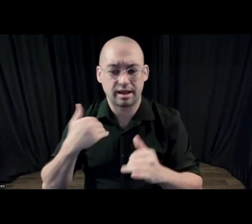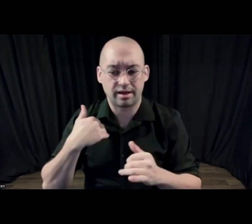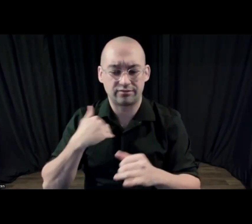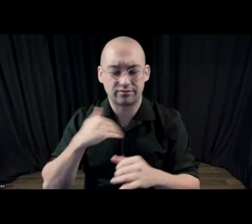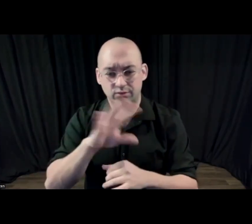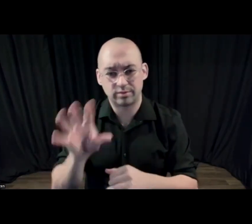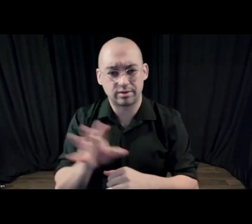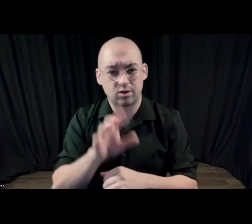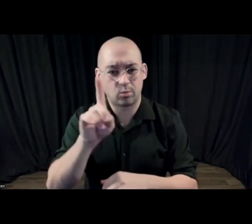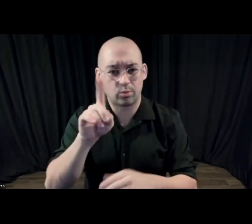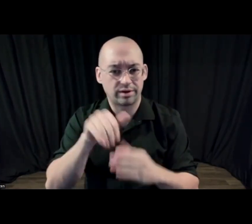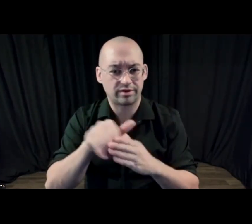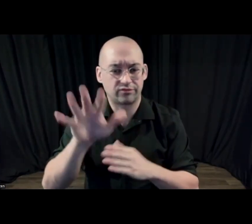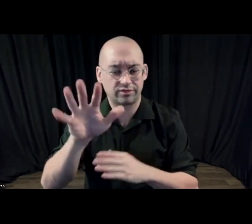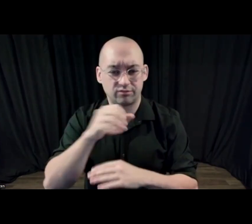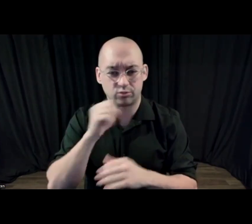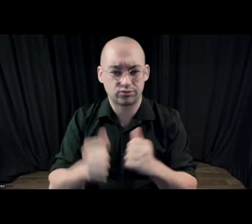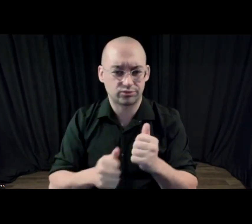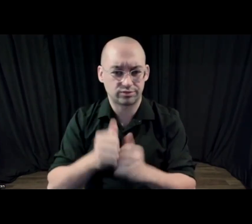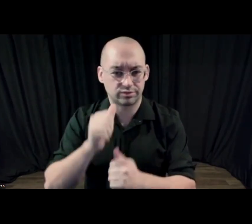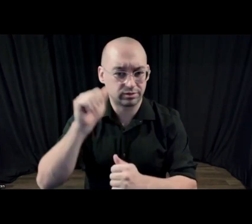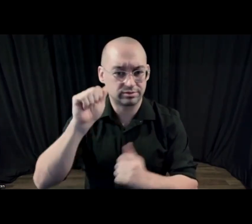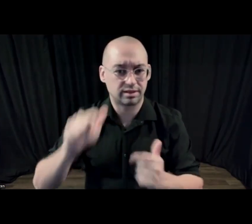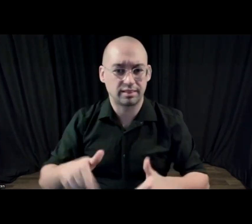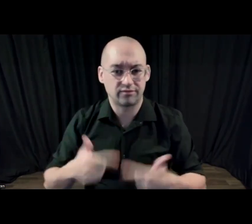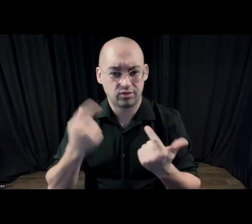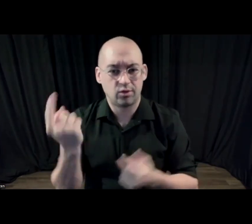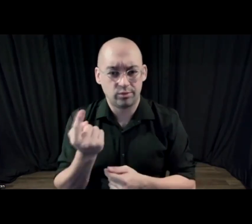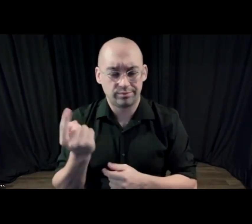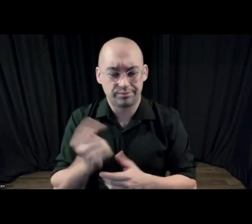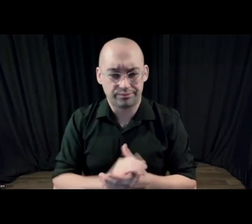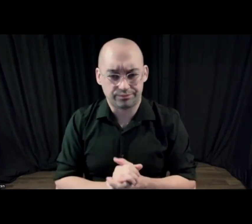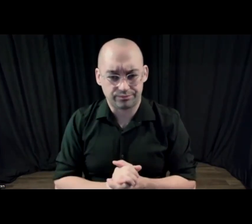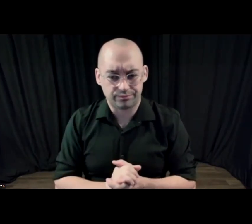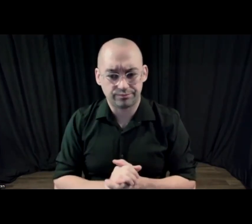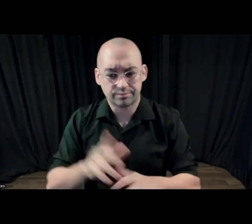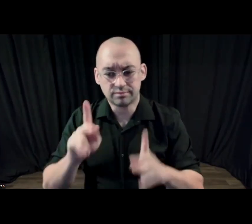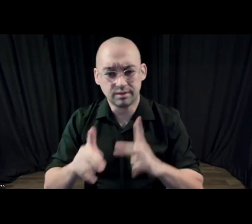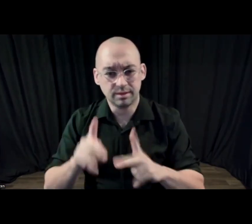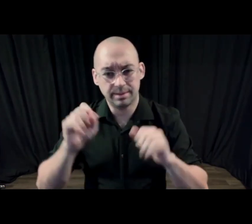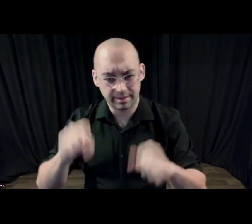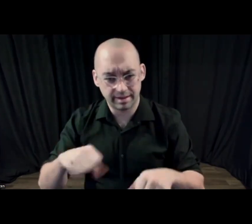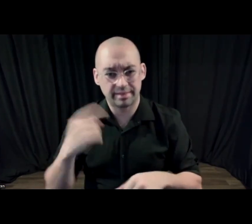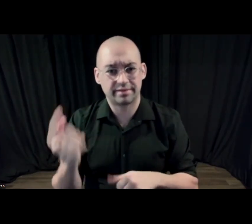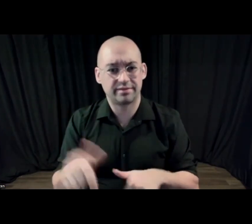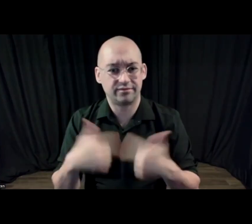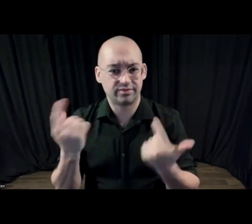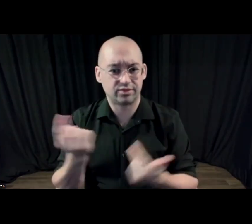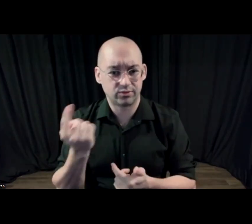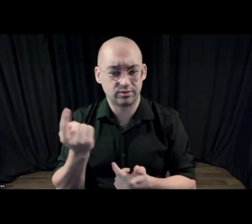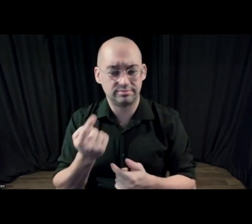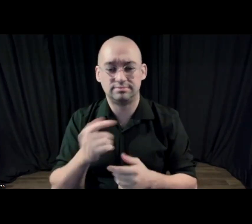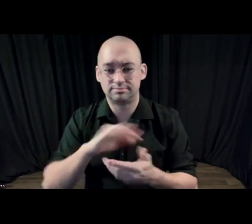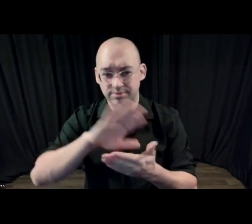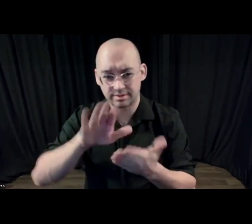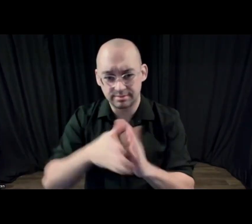in 5 older adults who live alone. And we know that people can live alone and be socially engaged. And